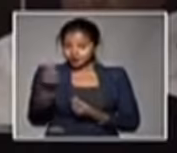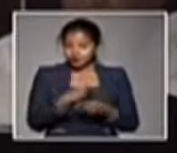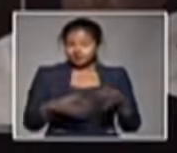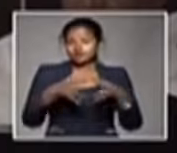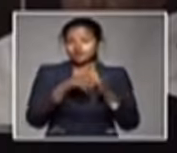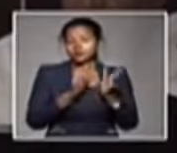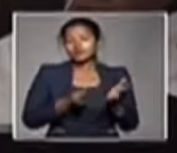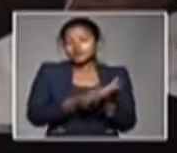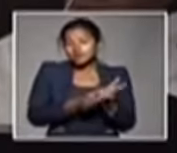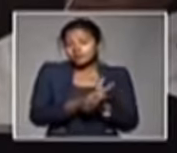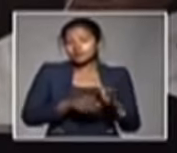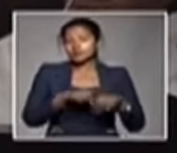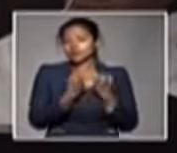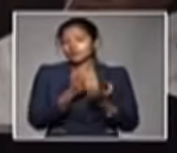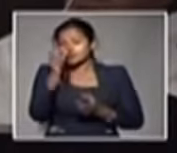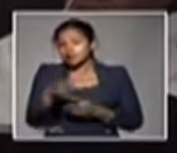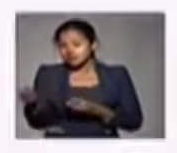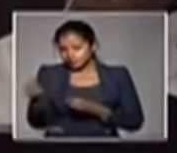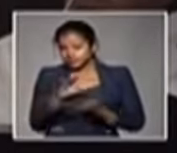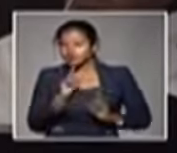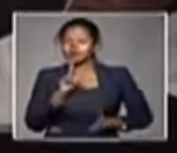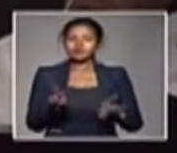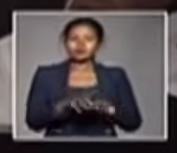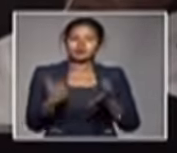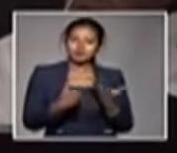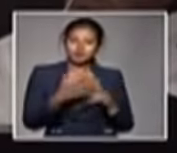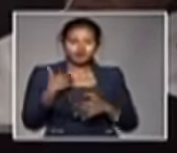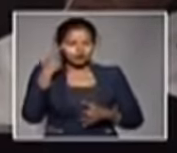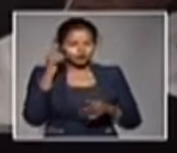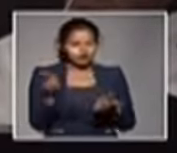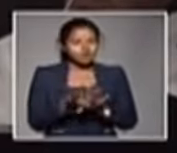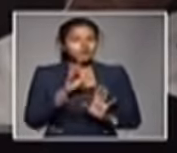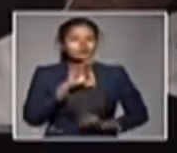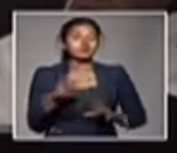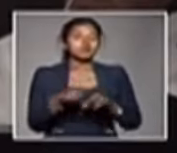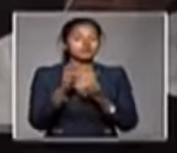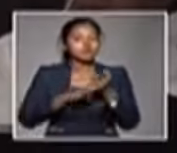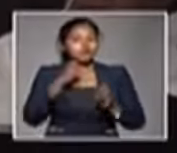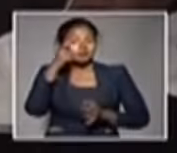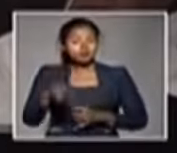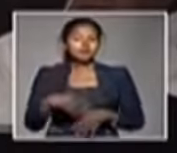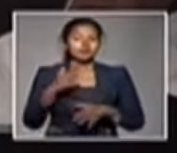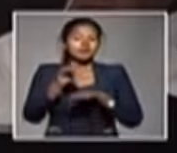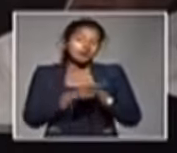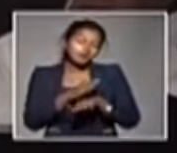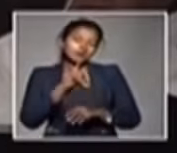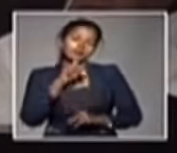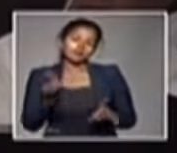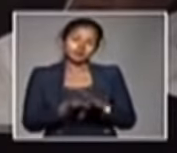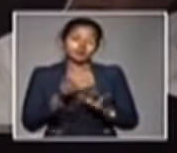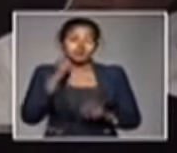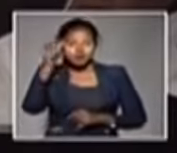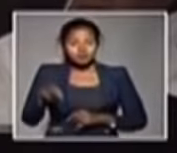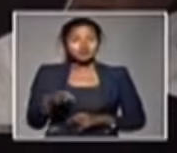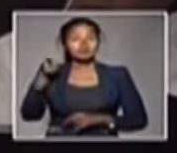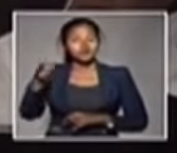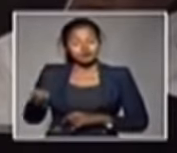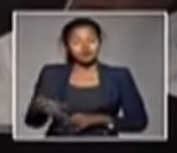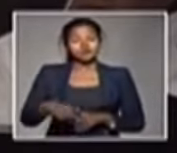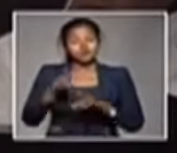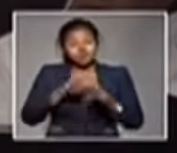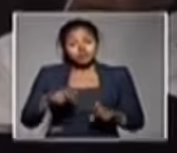the Kingsbury Hotel. Despite knowing these matters, they are saying that Duminda Silva is innocent and that he was the one who was injured